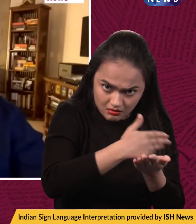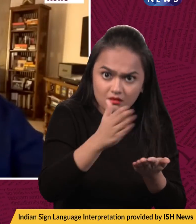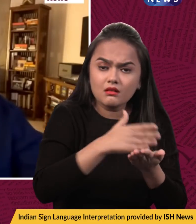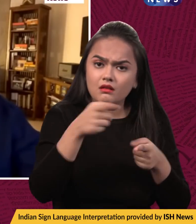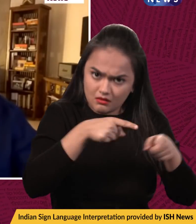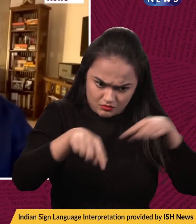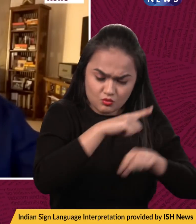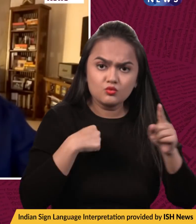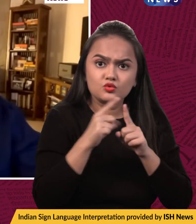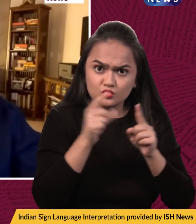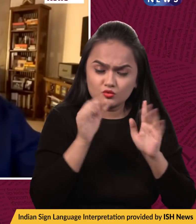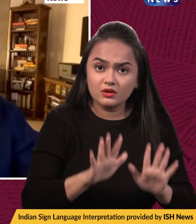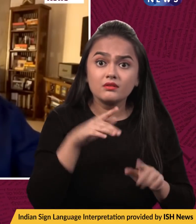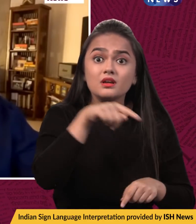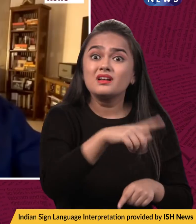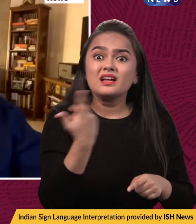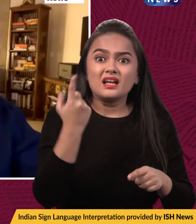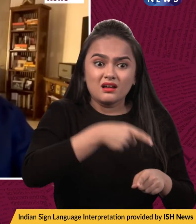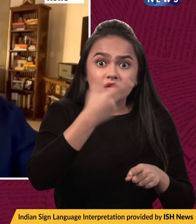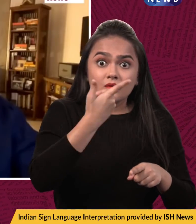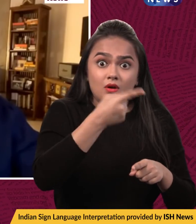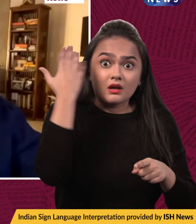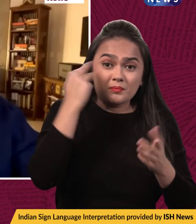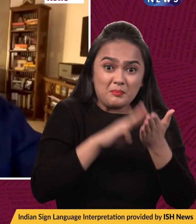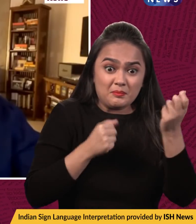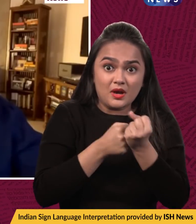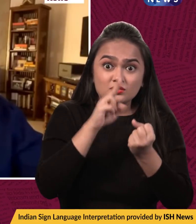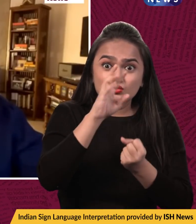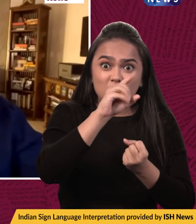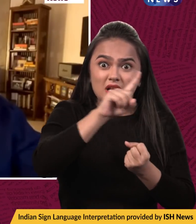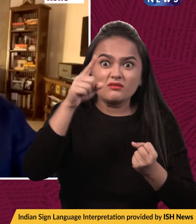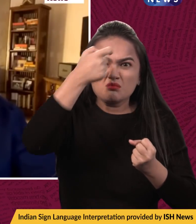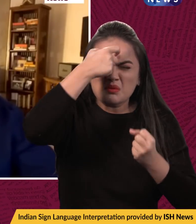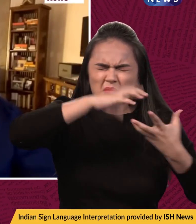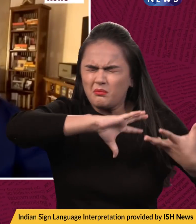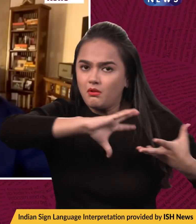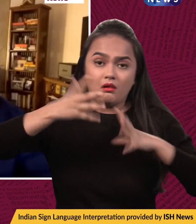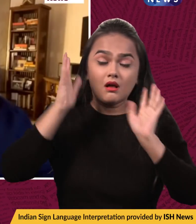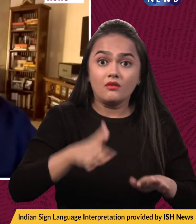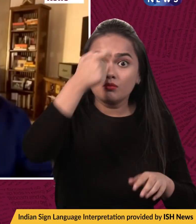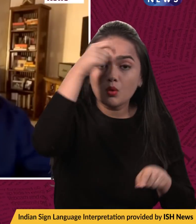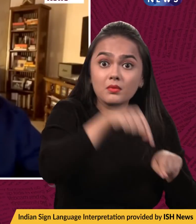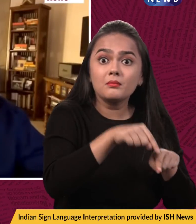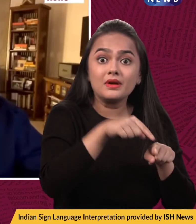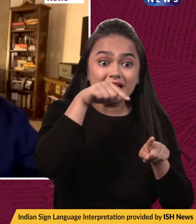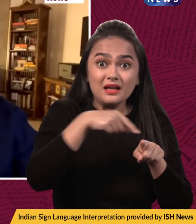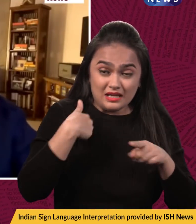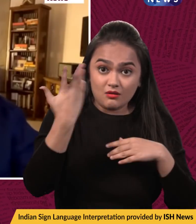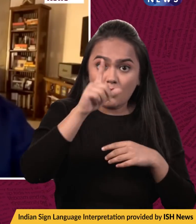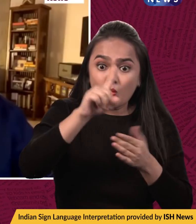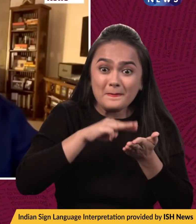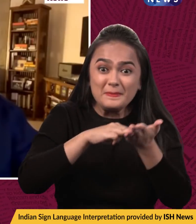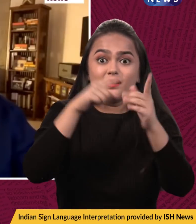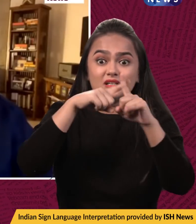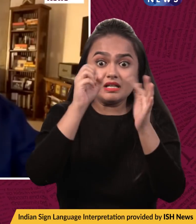the site since the plant suffered a triple meltdown in March 2011. Now, more than 1 million